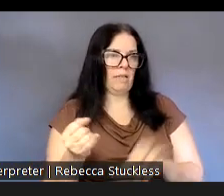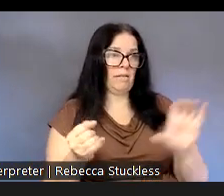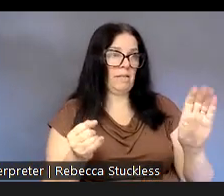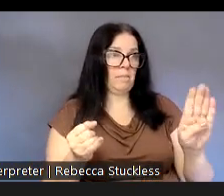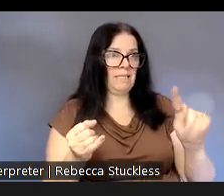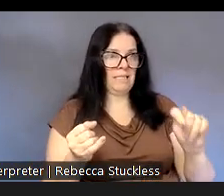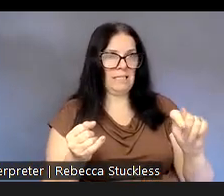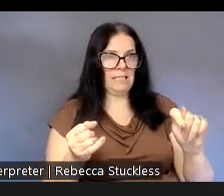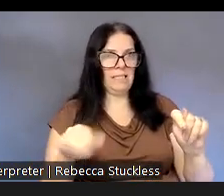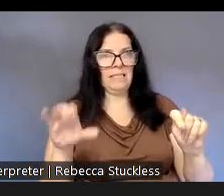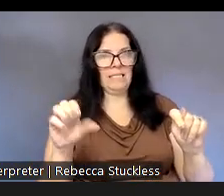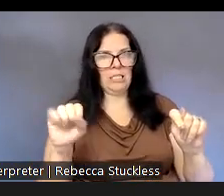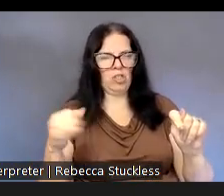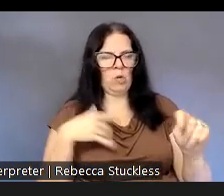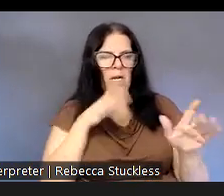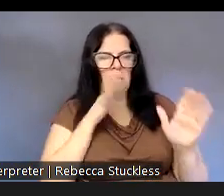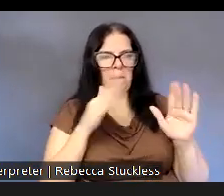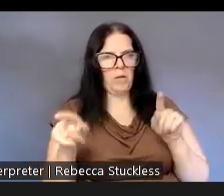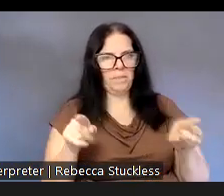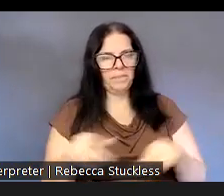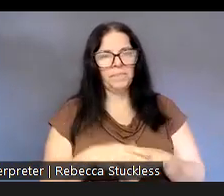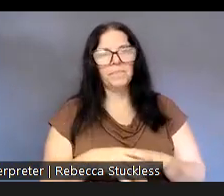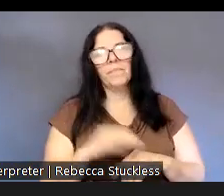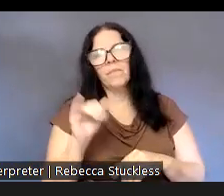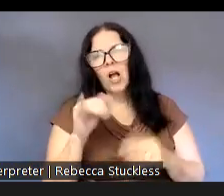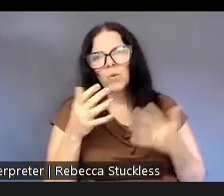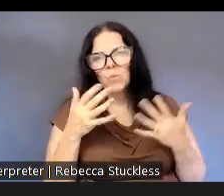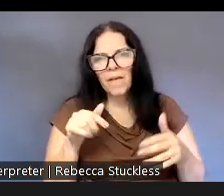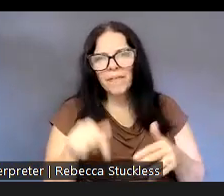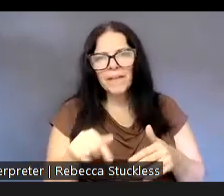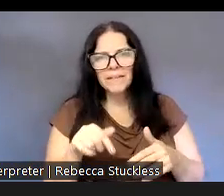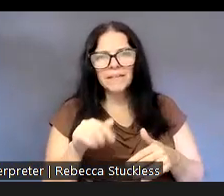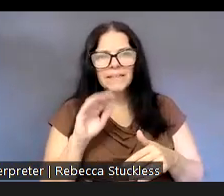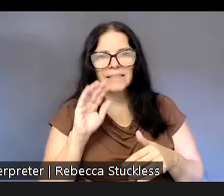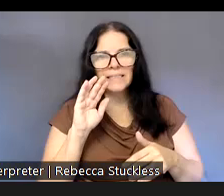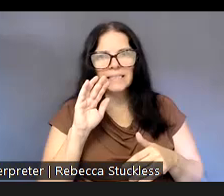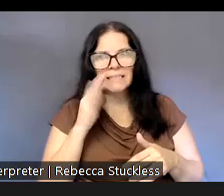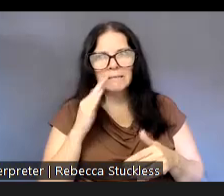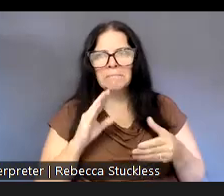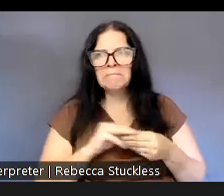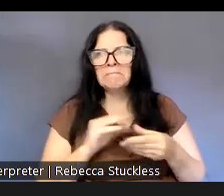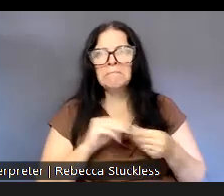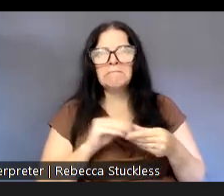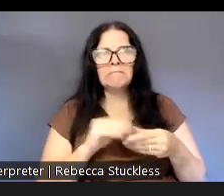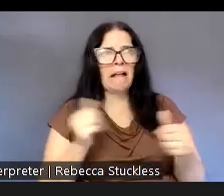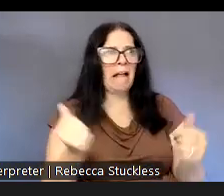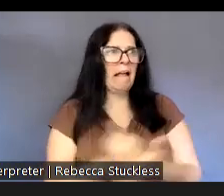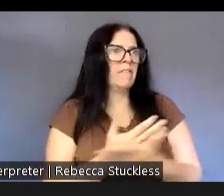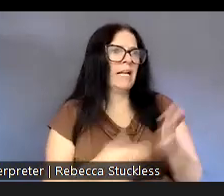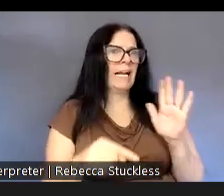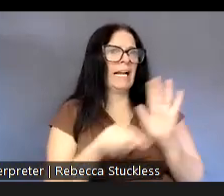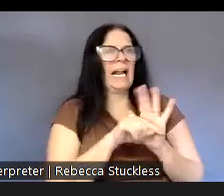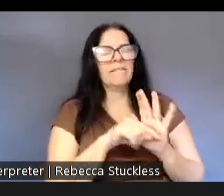And so that this talk doesn't seem to be relentlessly negative, we're going to try to end on a positive